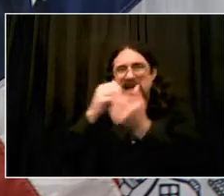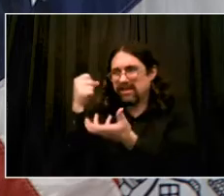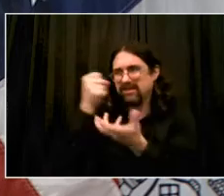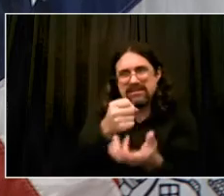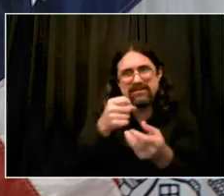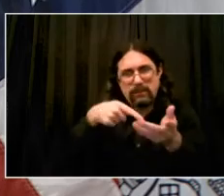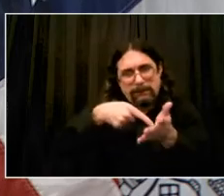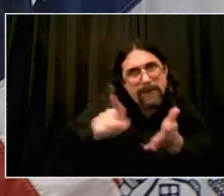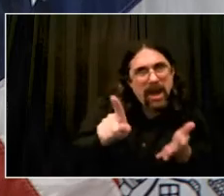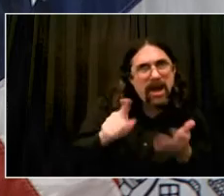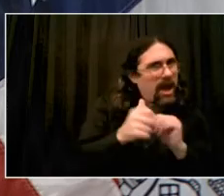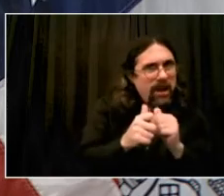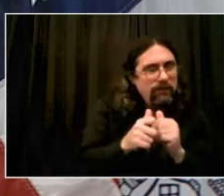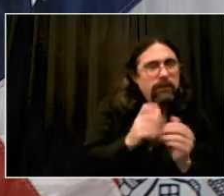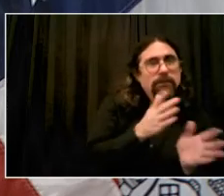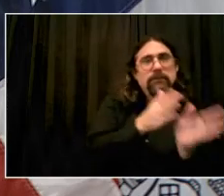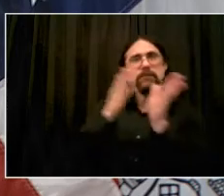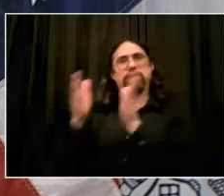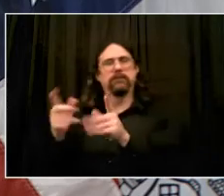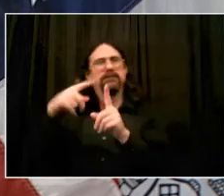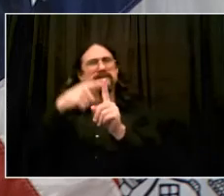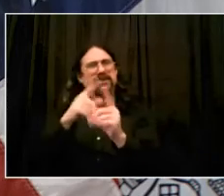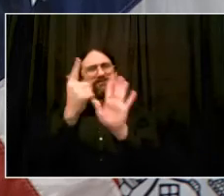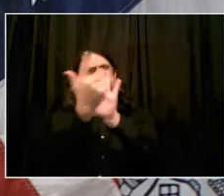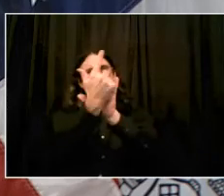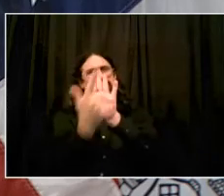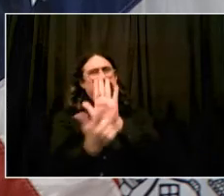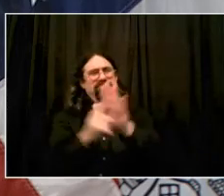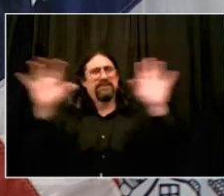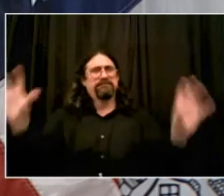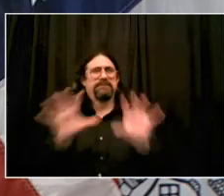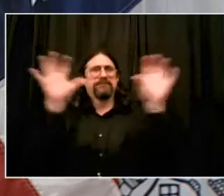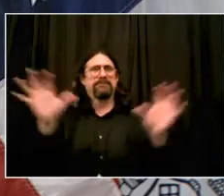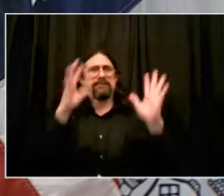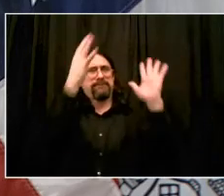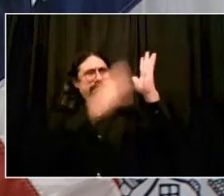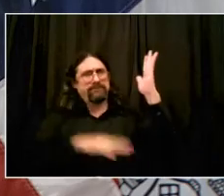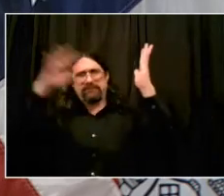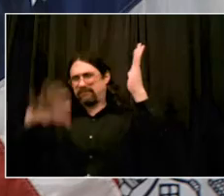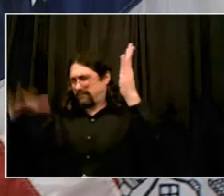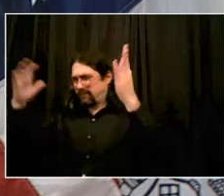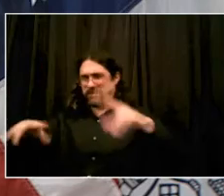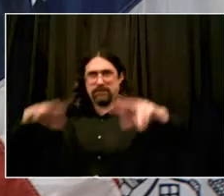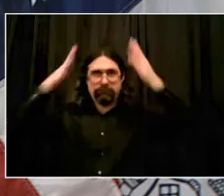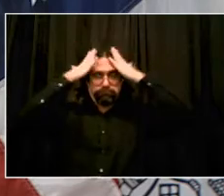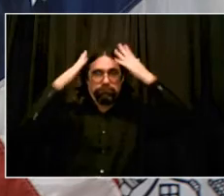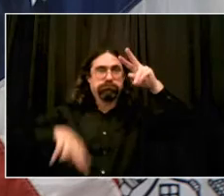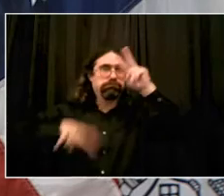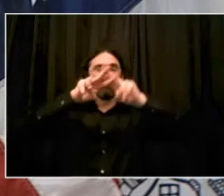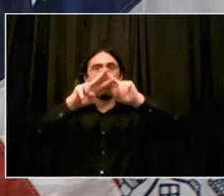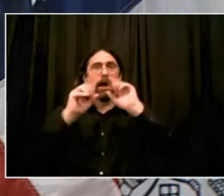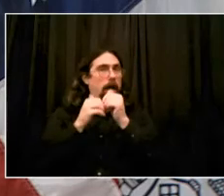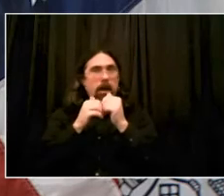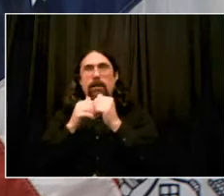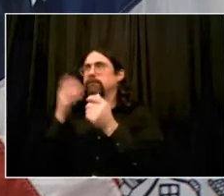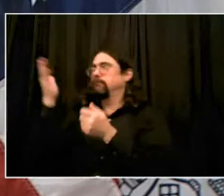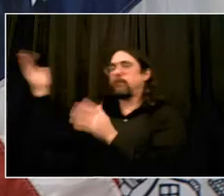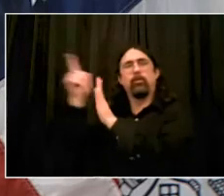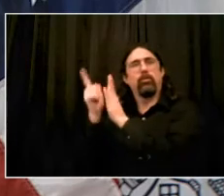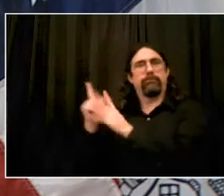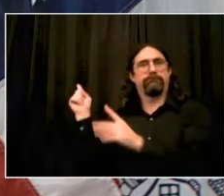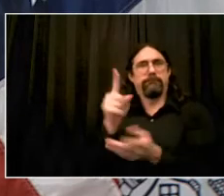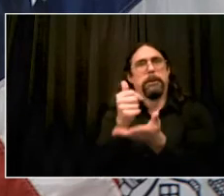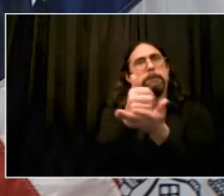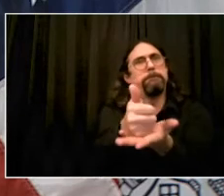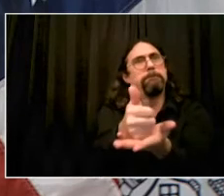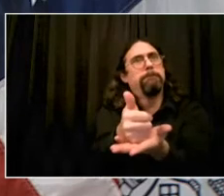other places. And then the senator mentioned a great example in the Bronx and the work that the state can do to